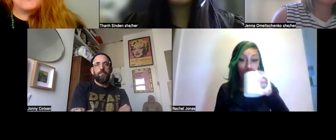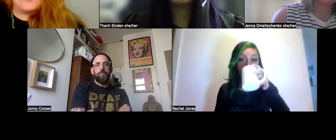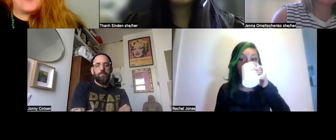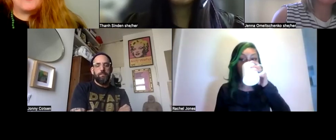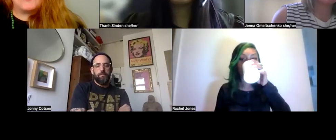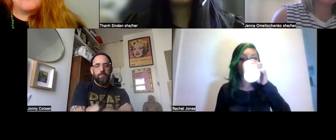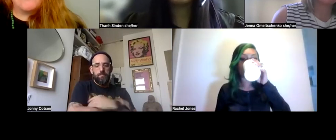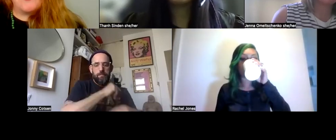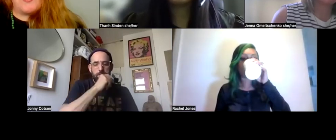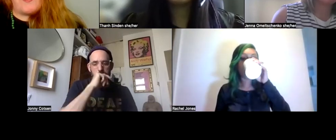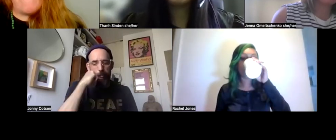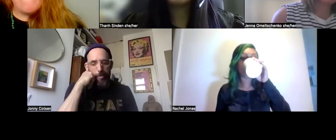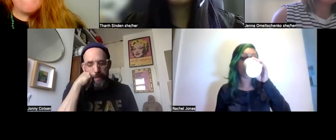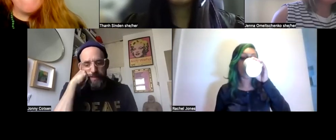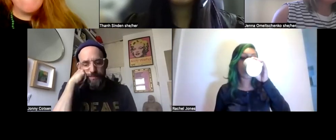unexpected change.